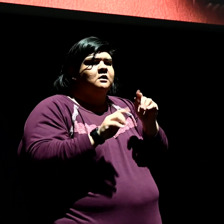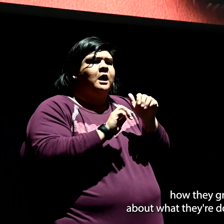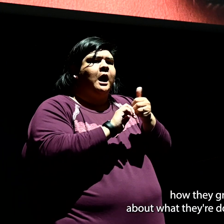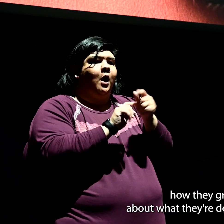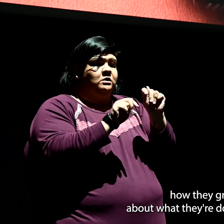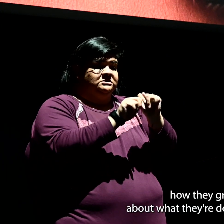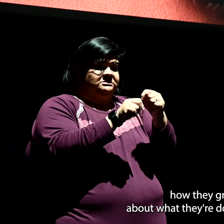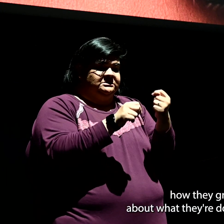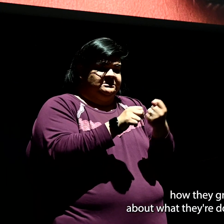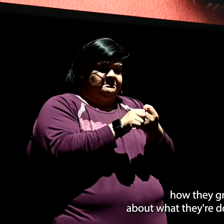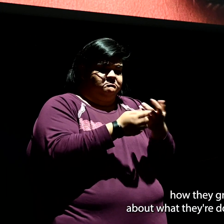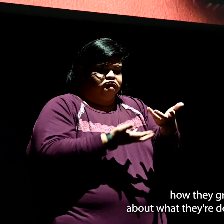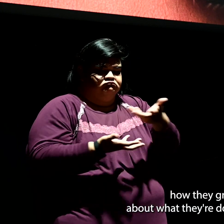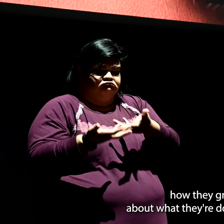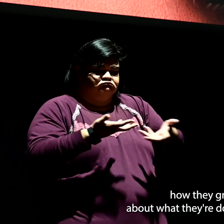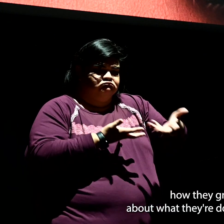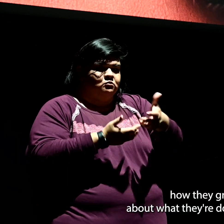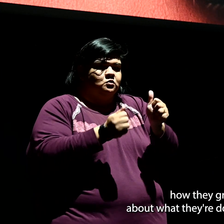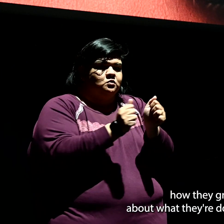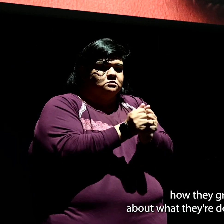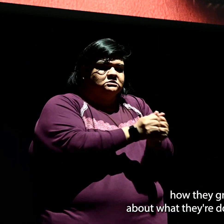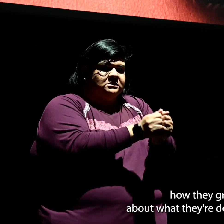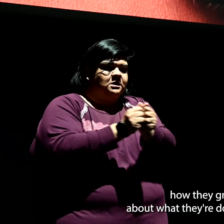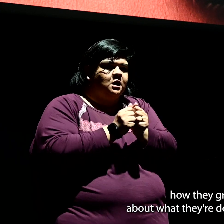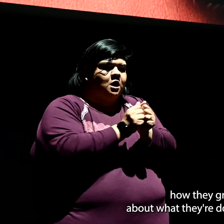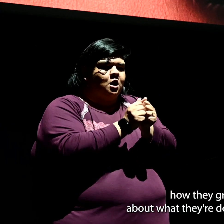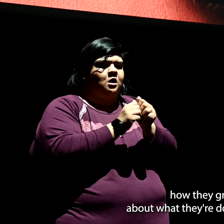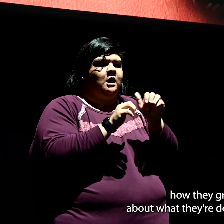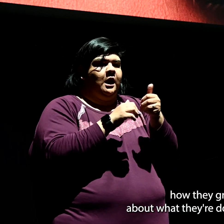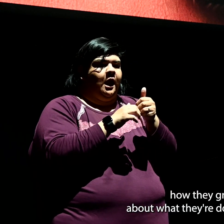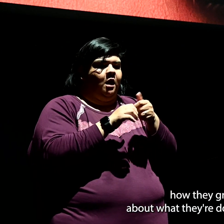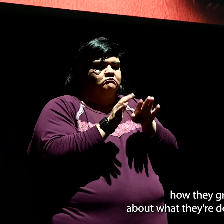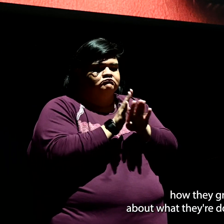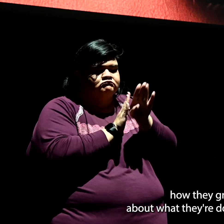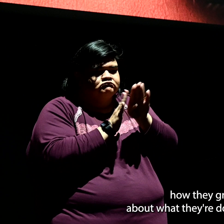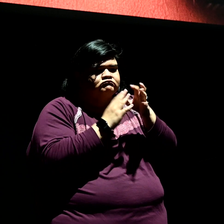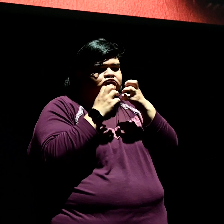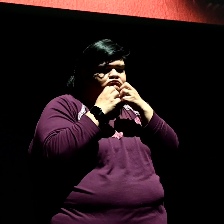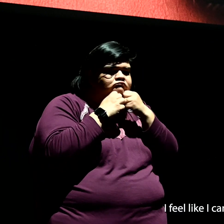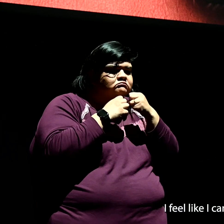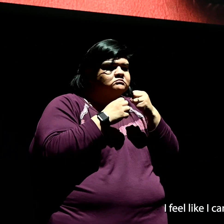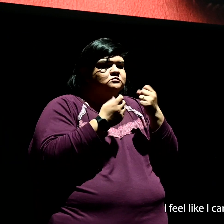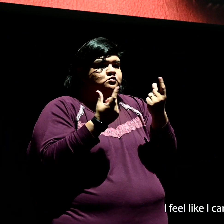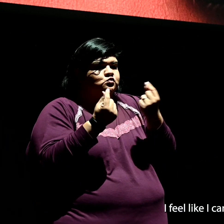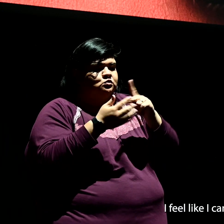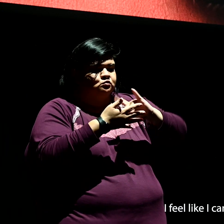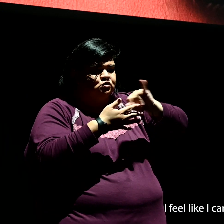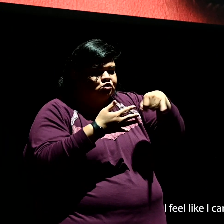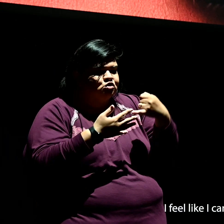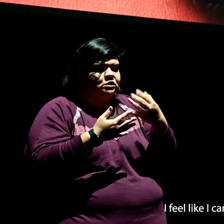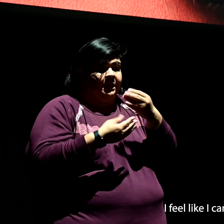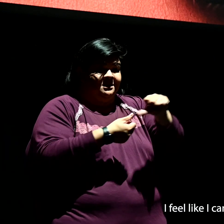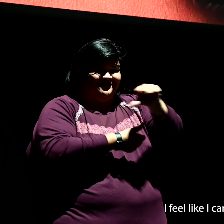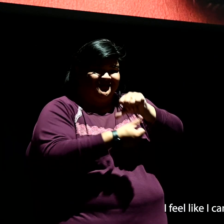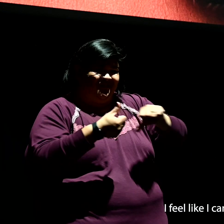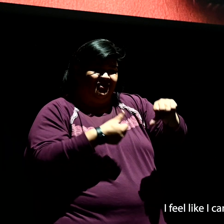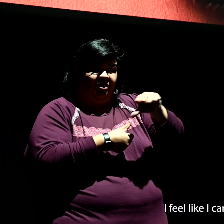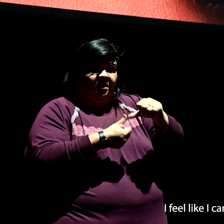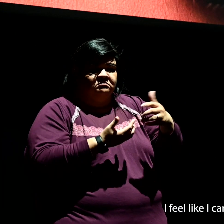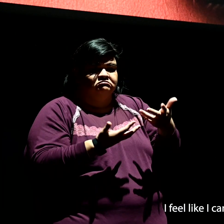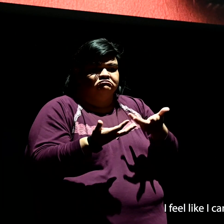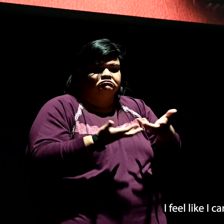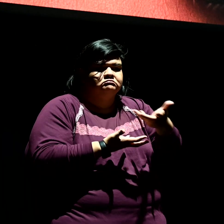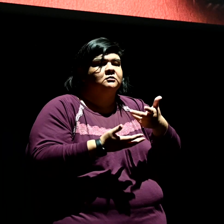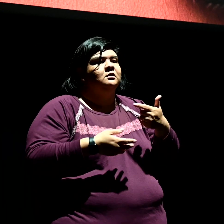together, how they grow to care about what they're doing and each other. I feel like I can